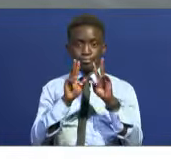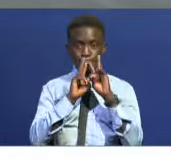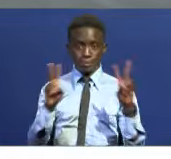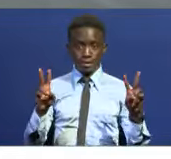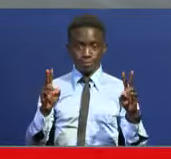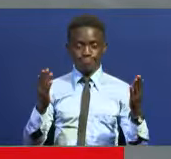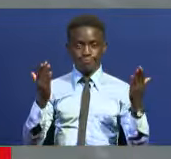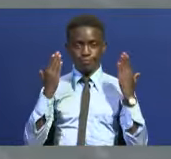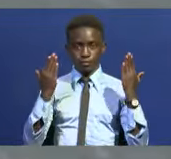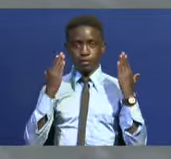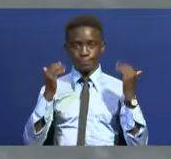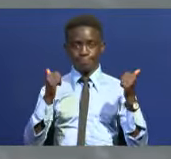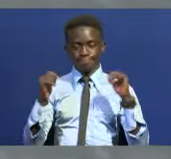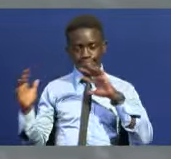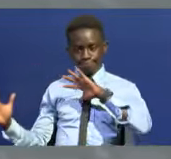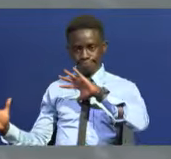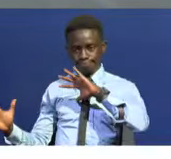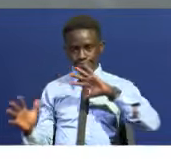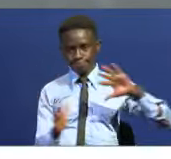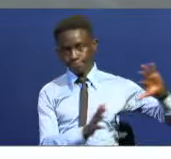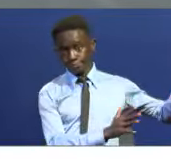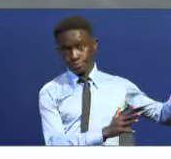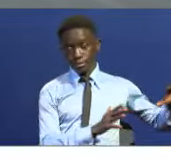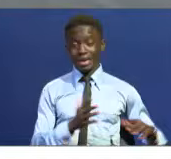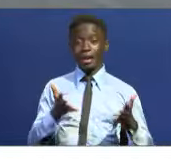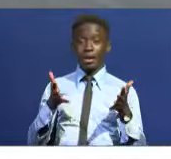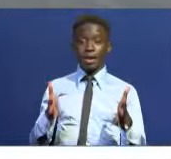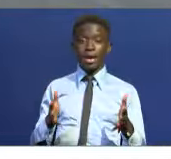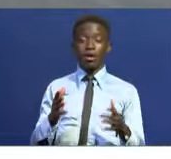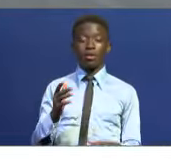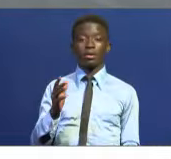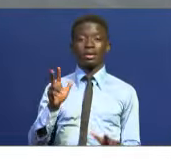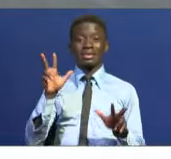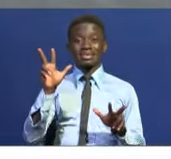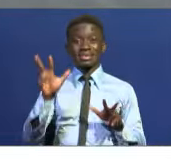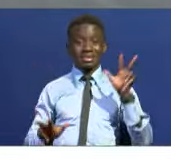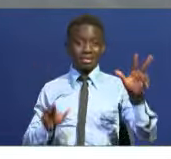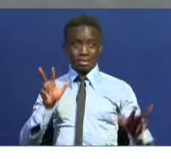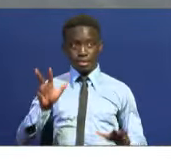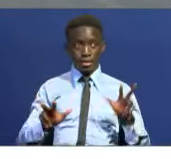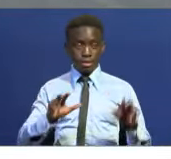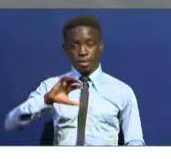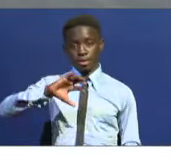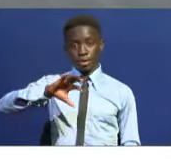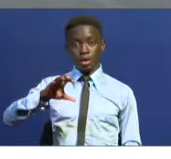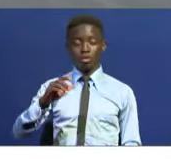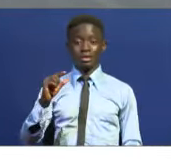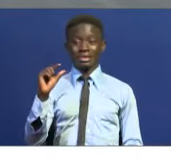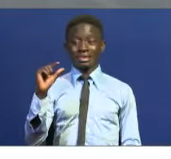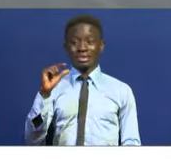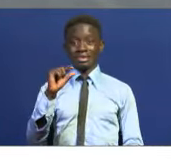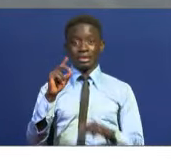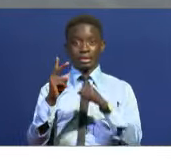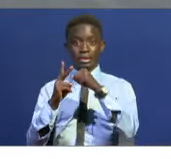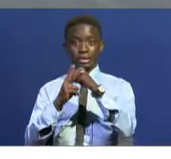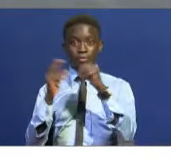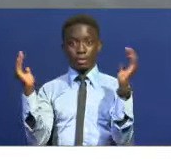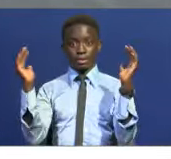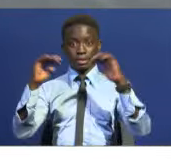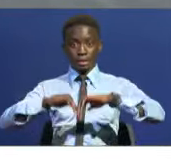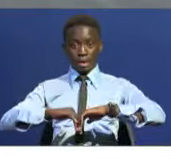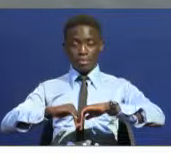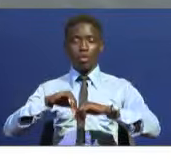And now very quickly, we now turn the crack to Kirinyaga County, where the G7 summit is currently underway. And this is